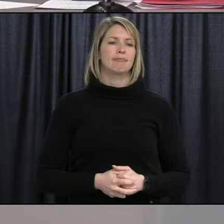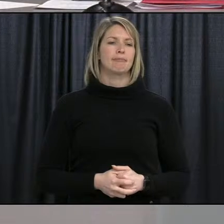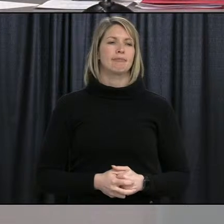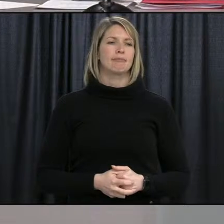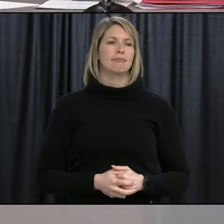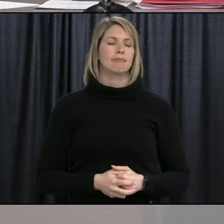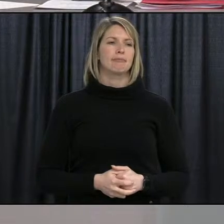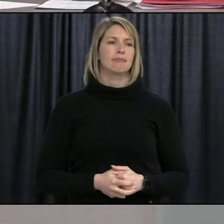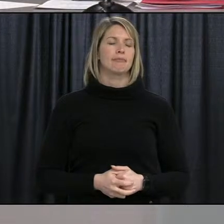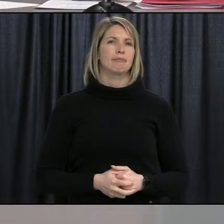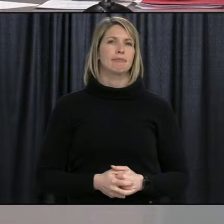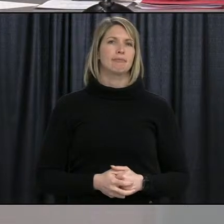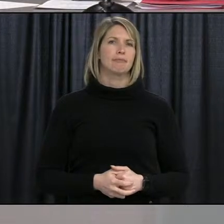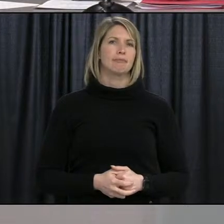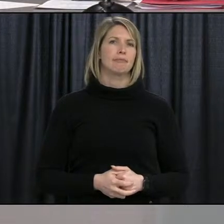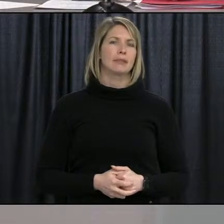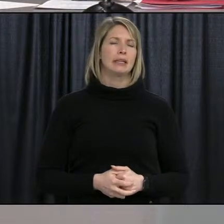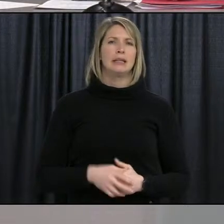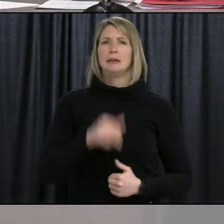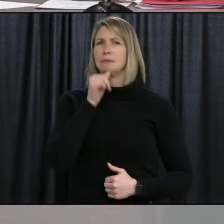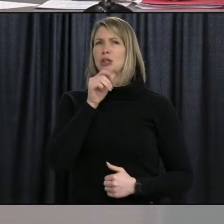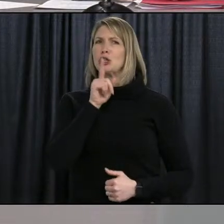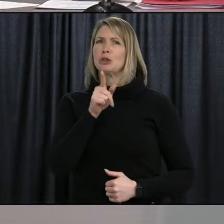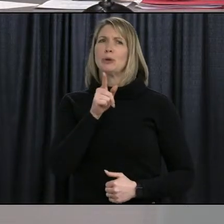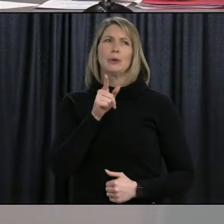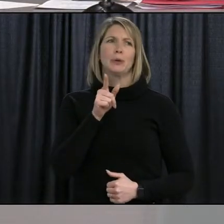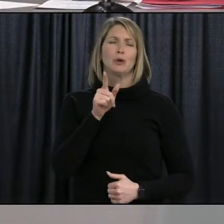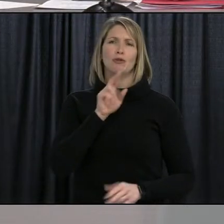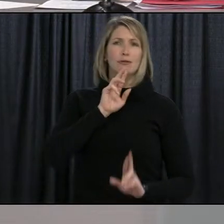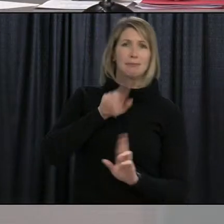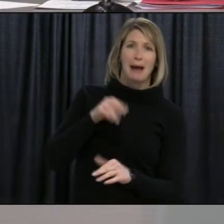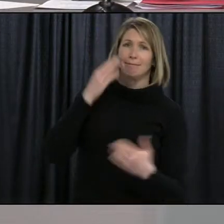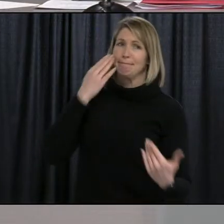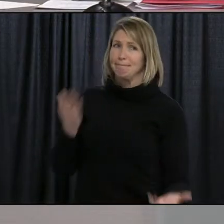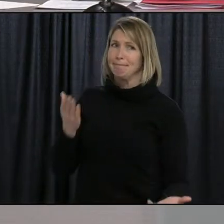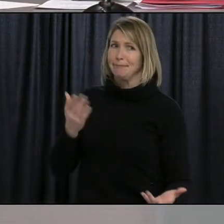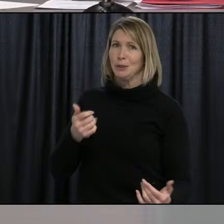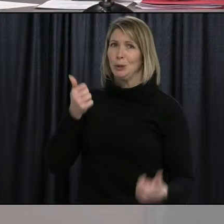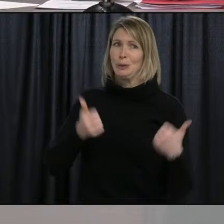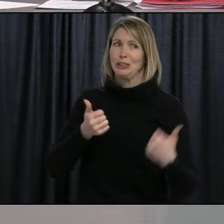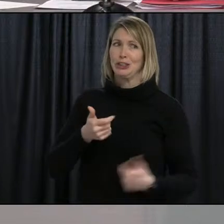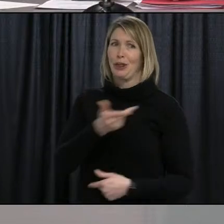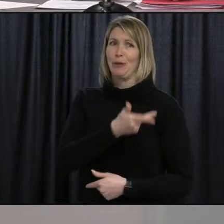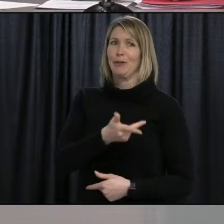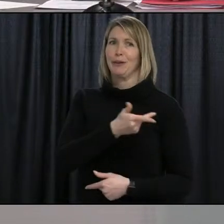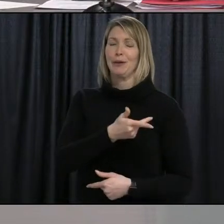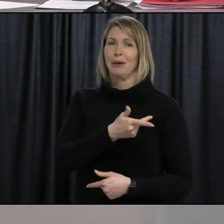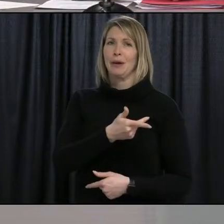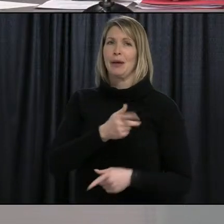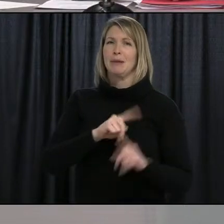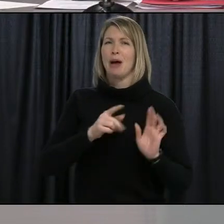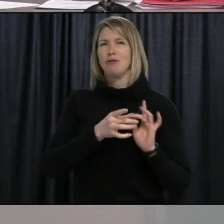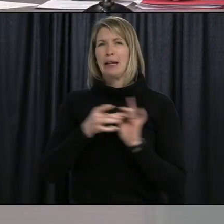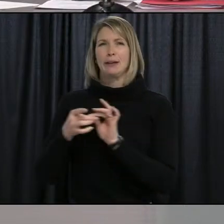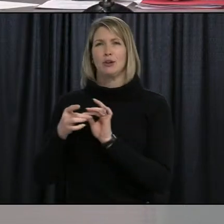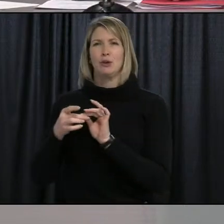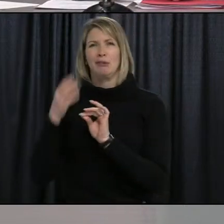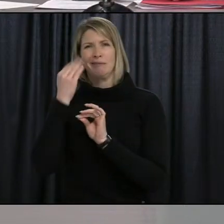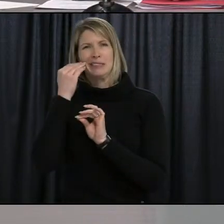I don't know if this is a question for Dr. Haggie or for Dr. Fitzgerald, but to follow up on Peter Jackson's question